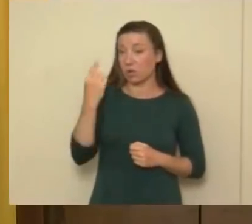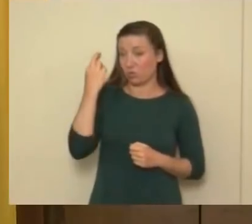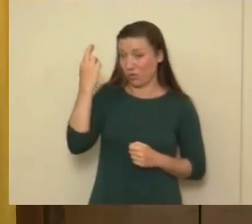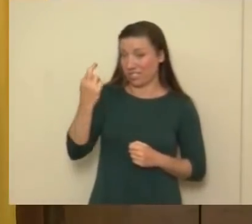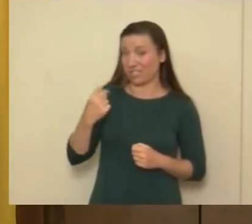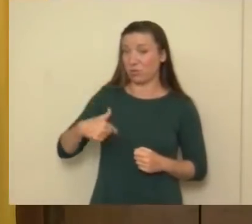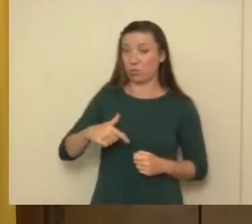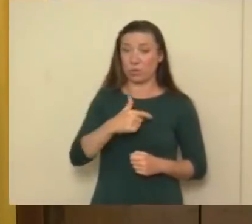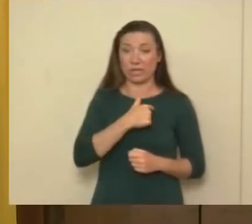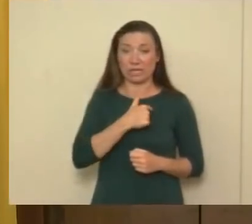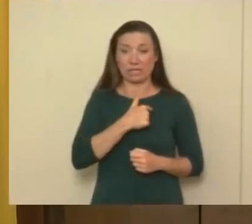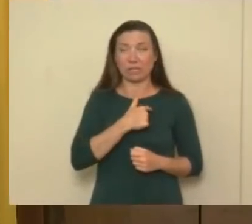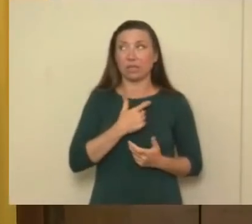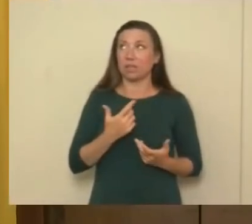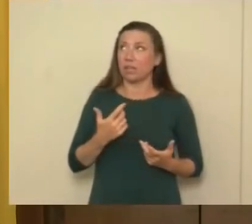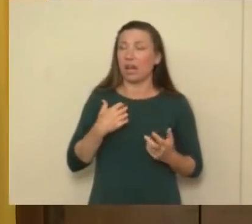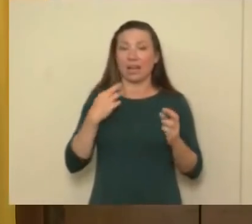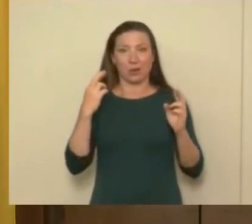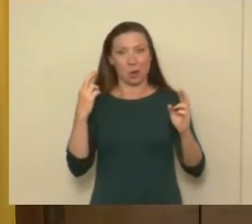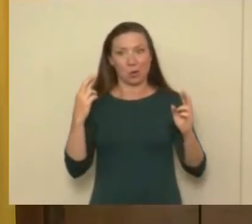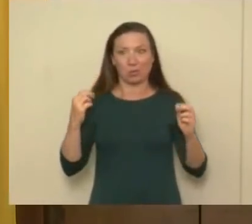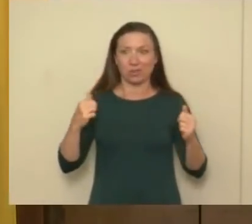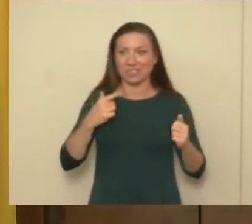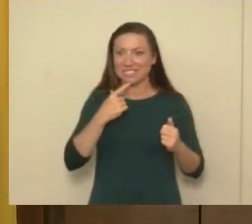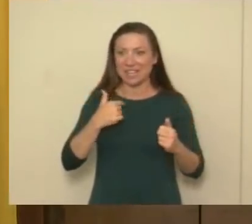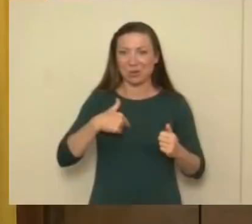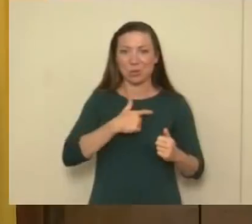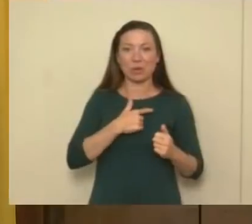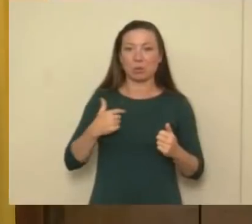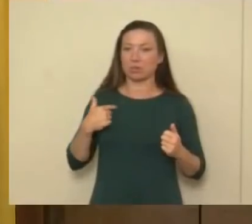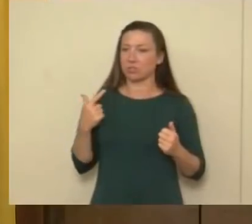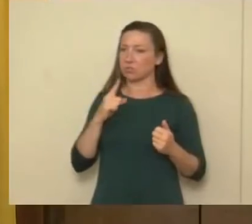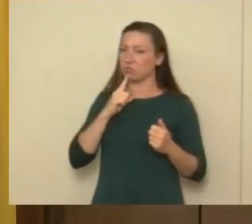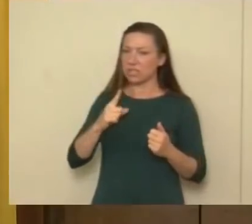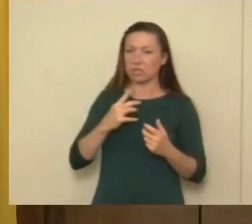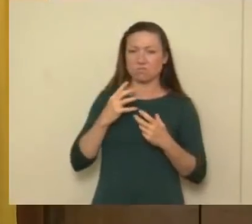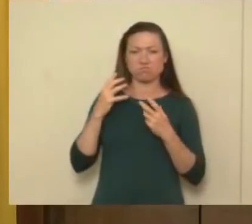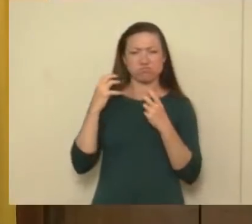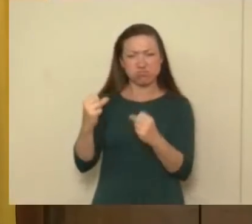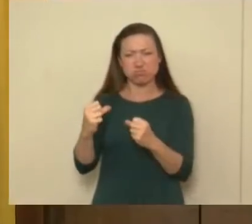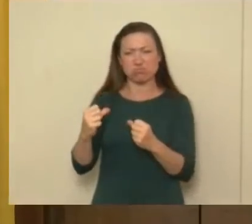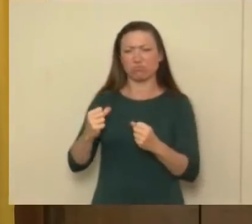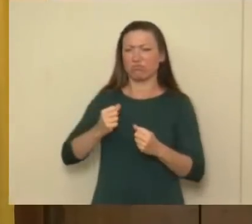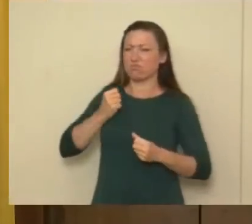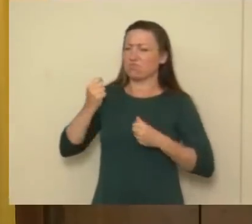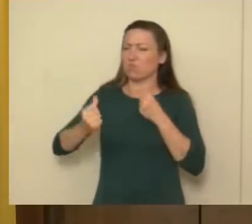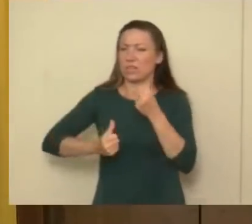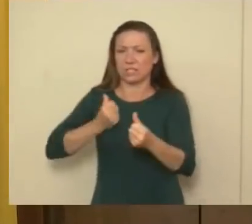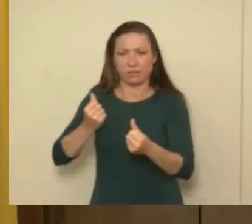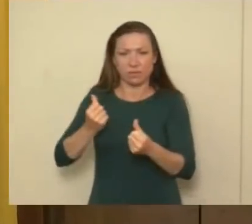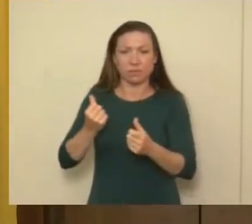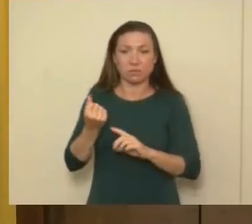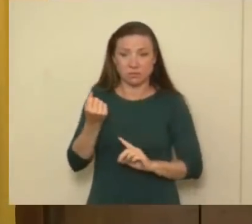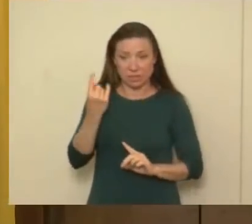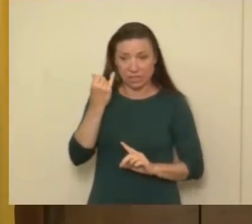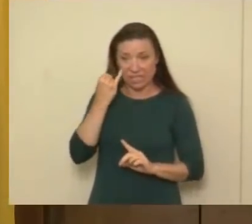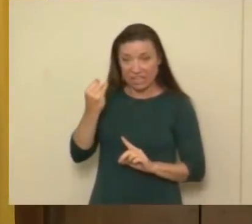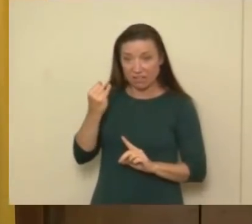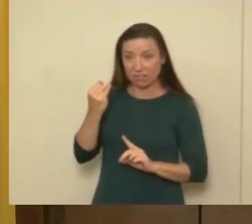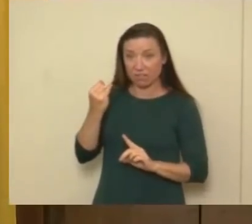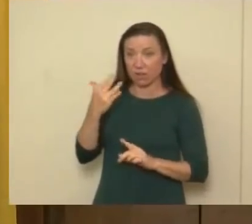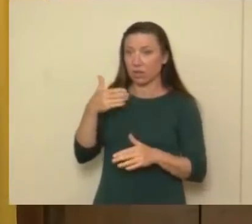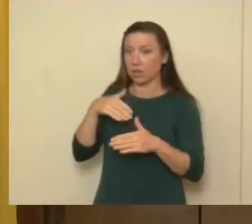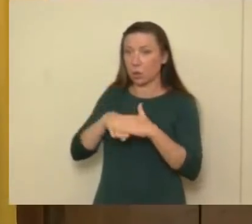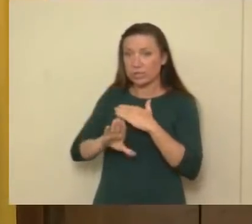hope, fierce about, if you spread this, if you bring it into a confined area,